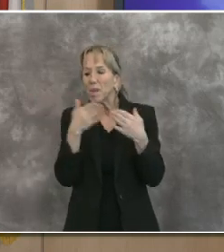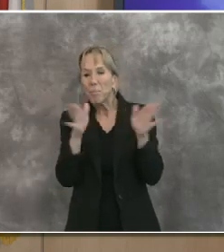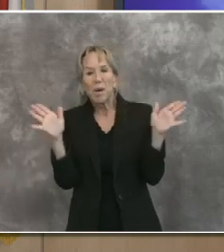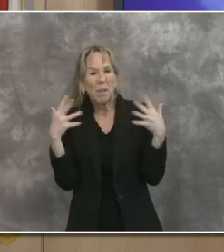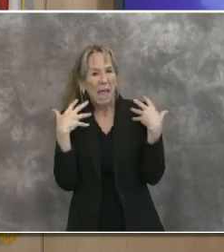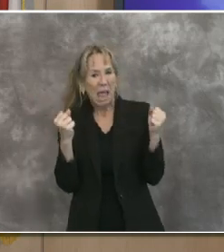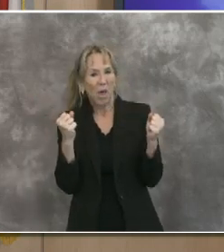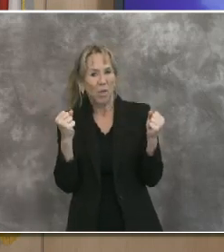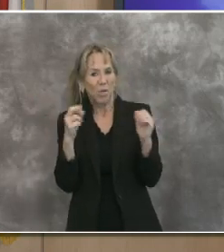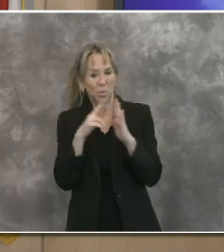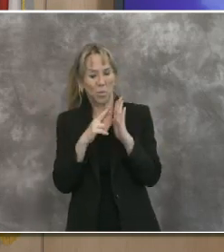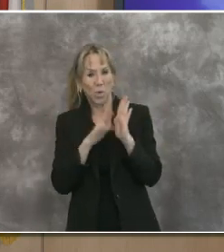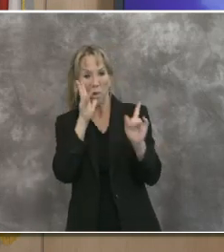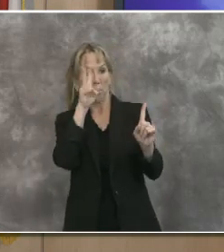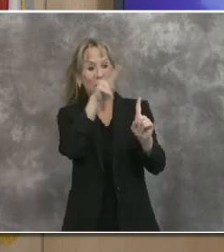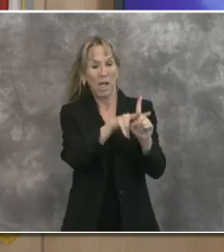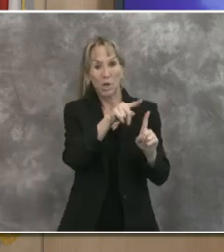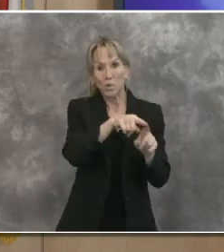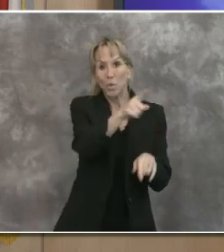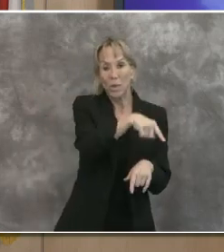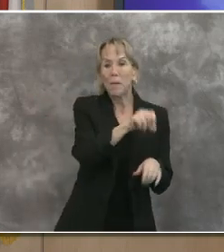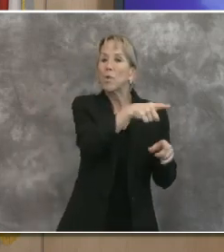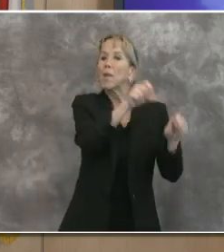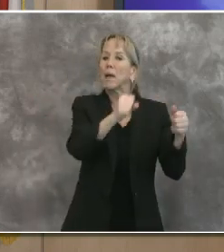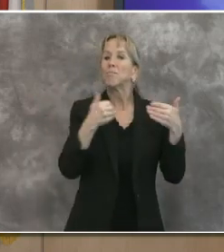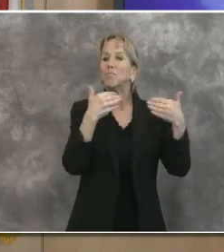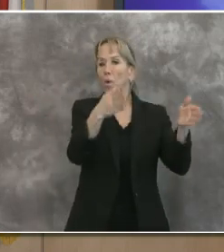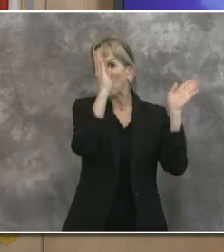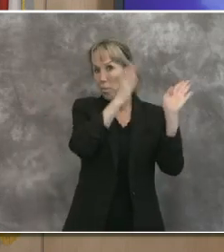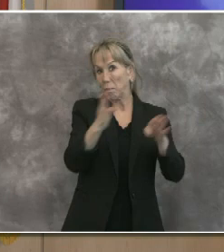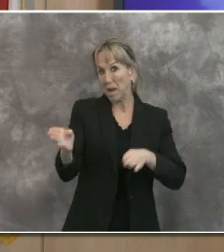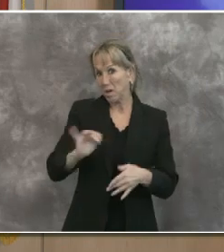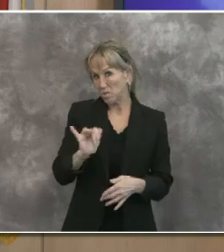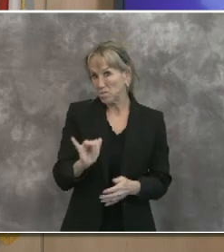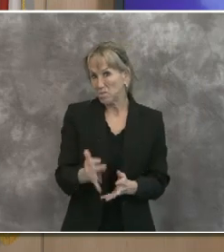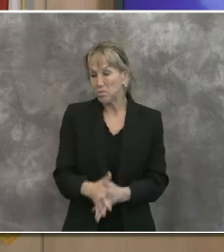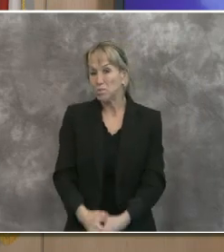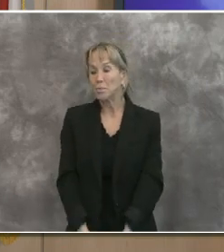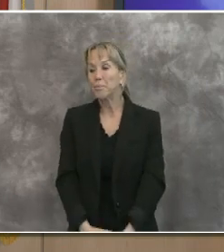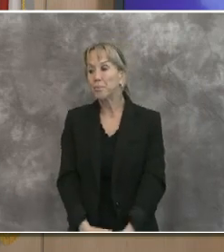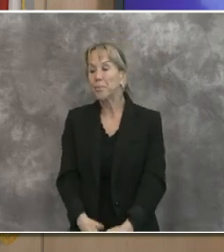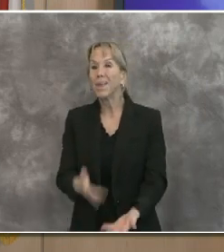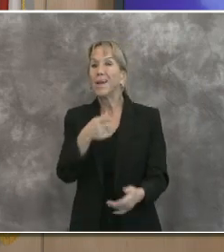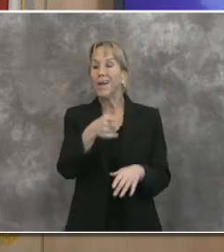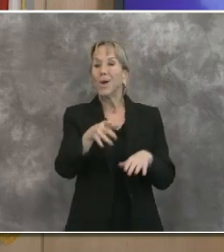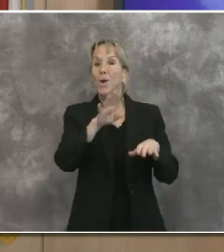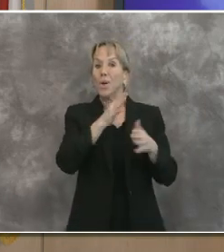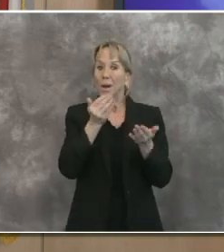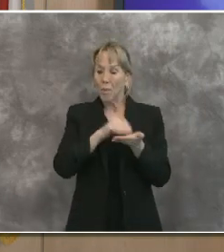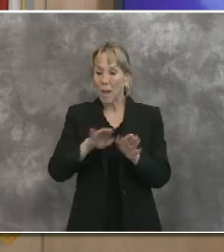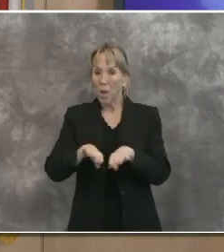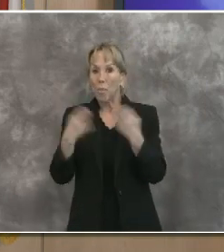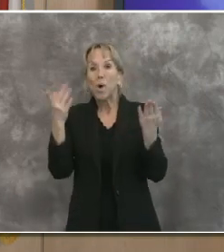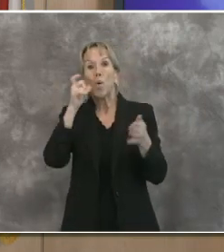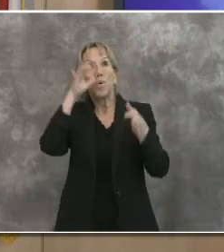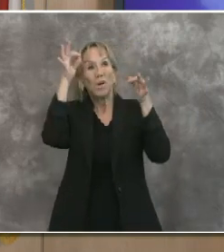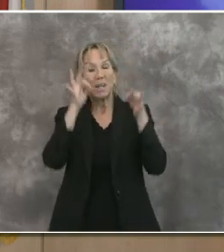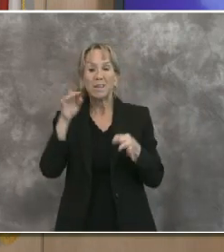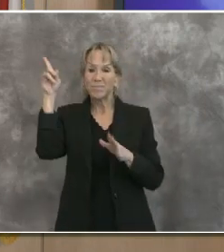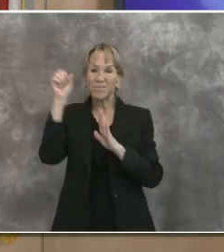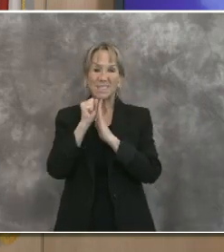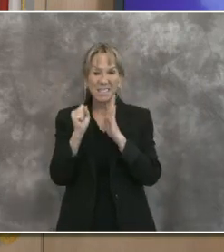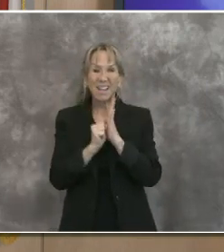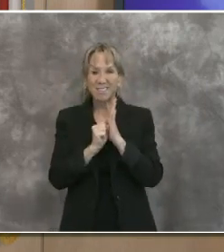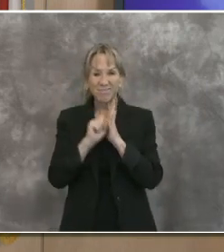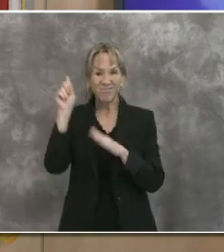them for them to operate so they can best prepare for their reopening? Well, the timeline for those to reopen are going to be set by the state of California, and so